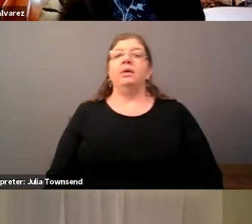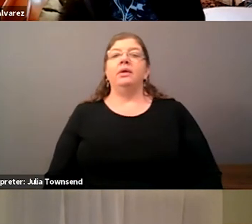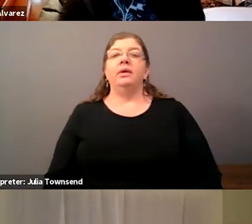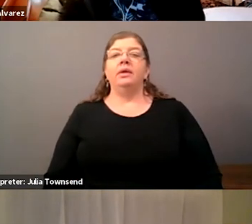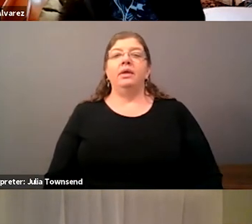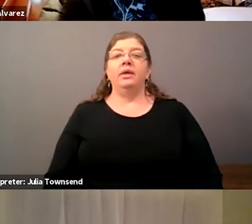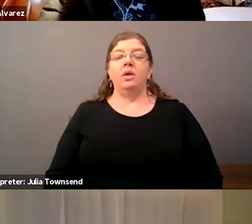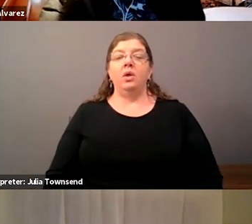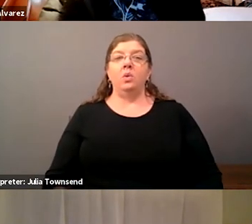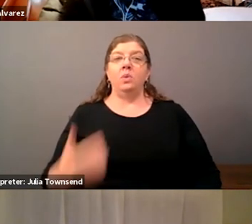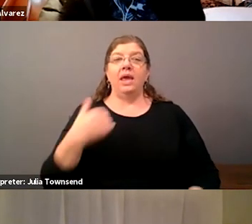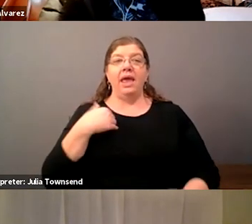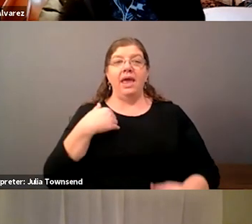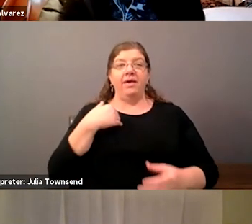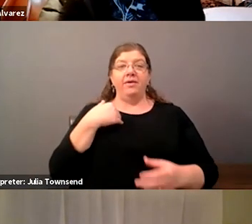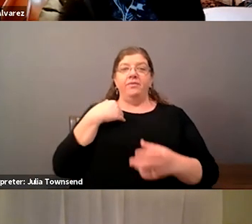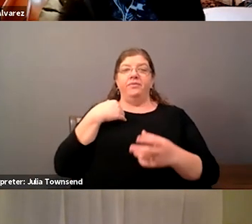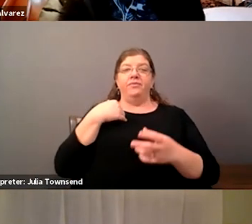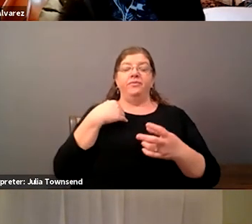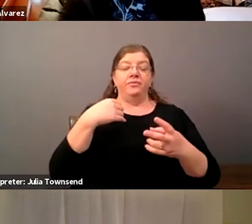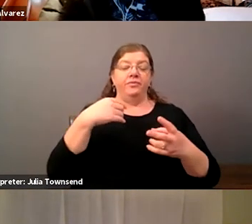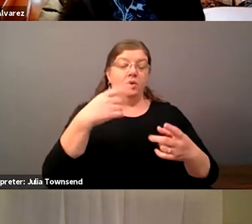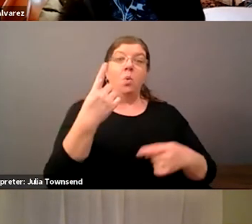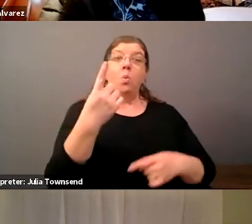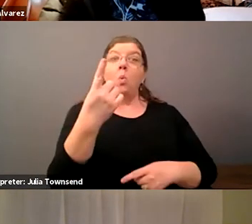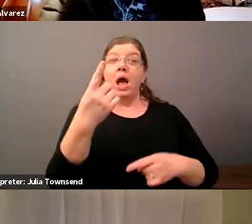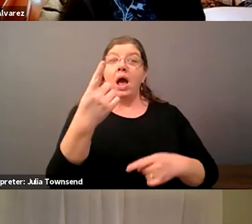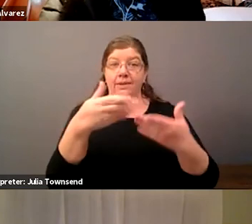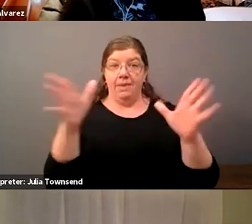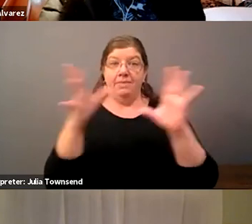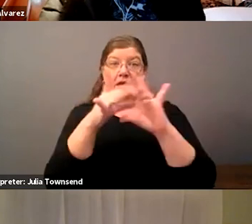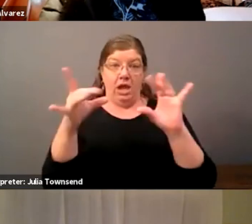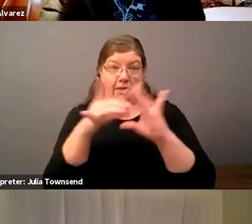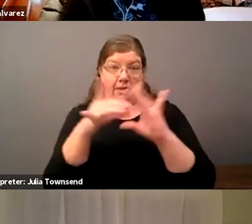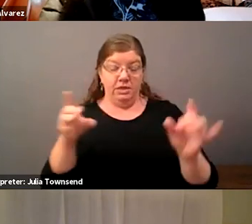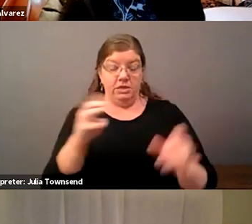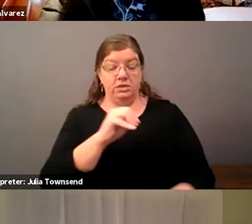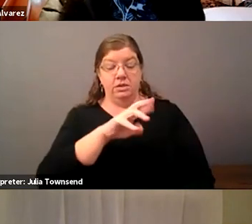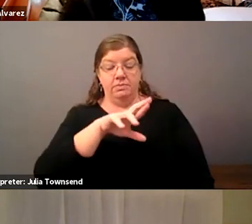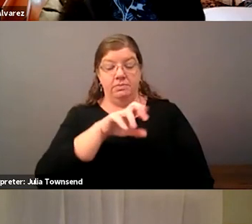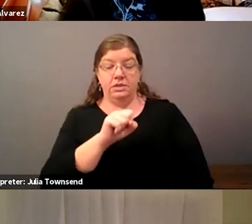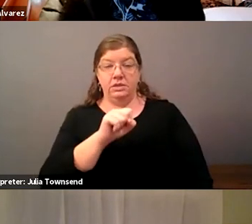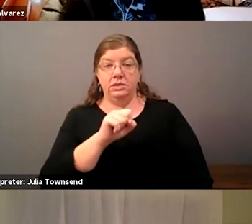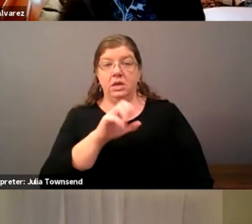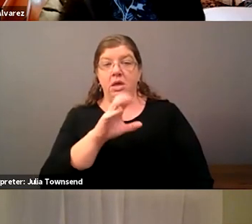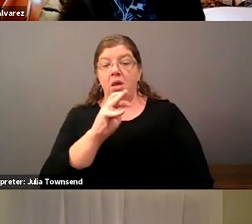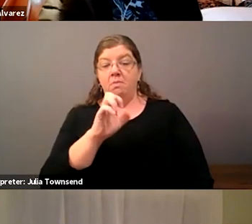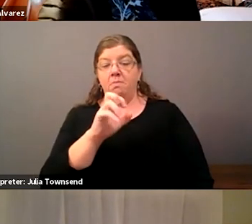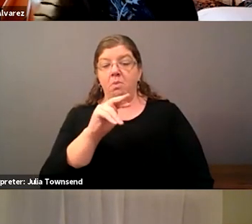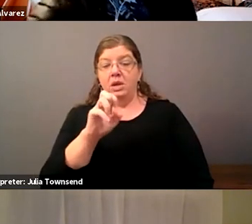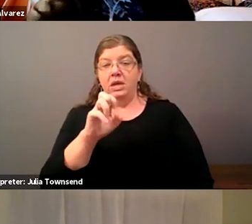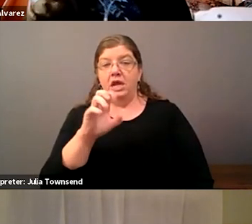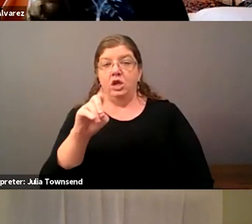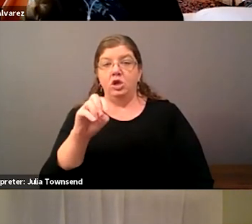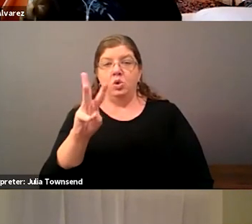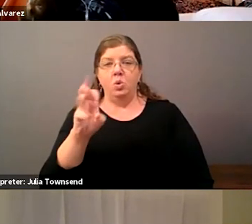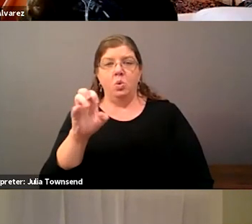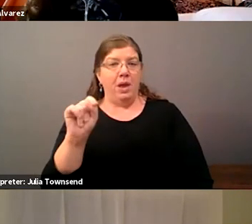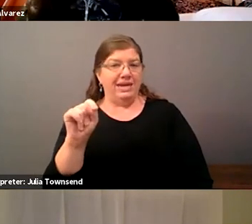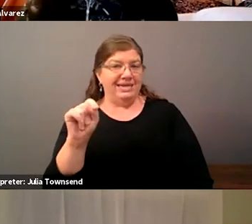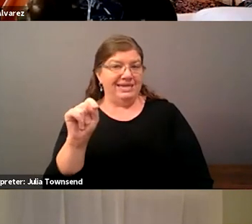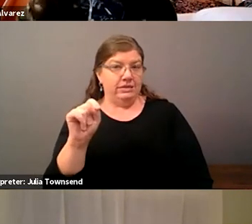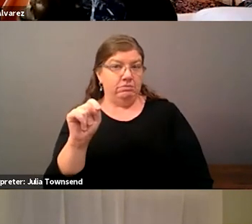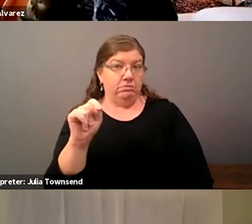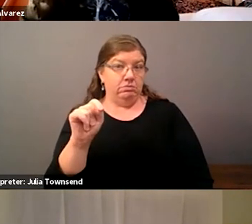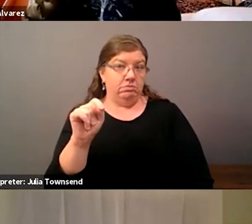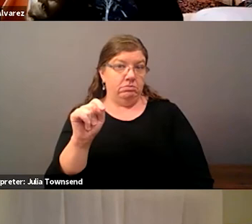yes we have uh president before we have one public comment on this miss money duet great